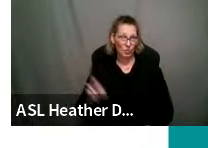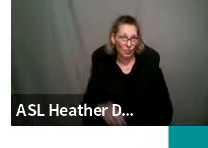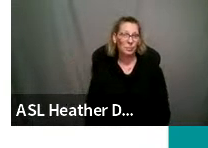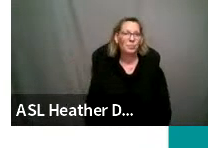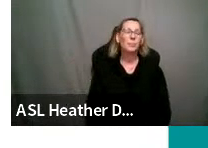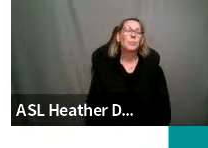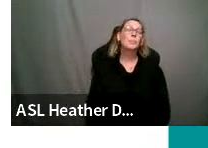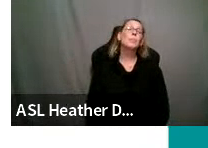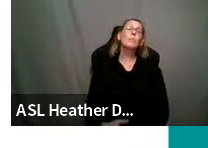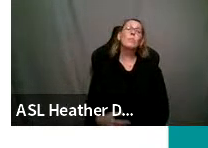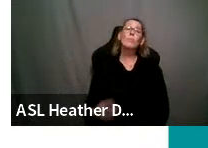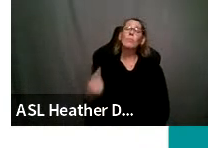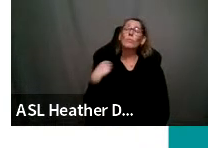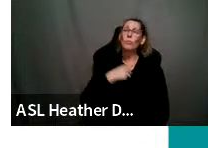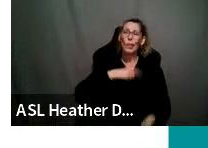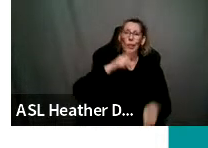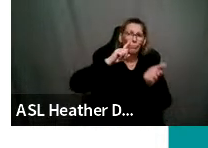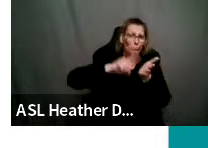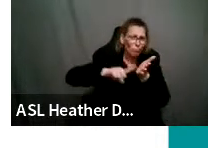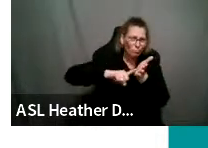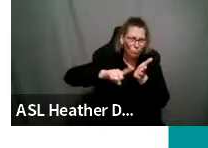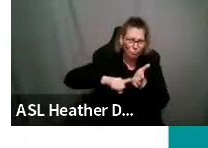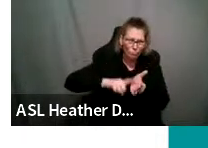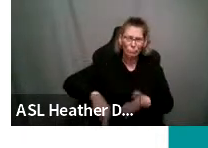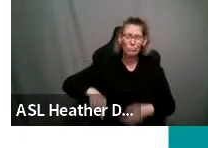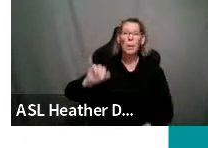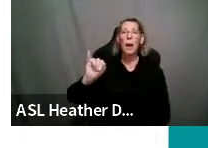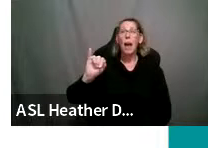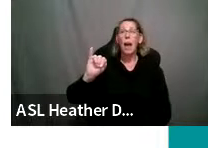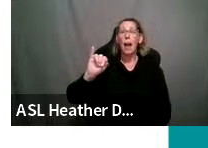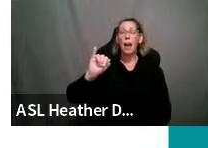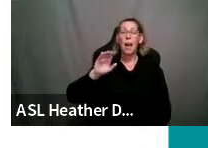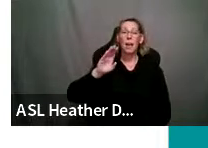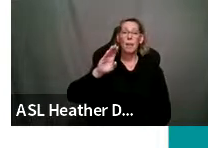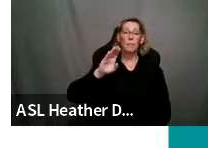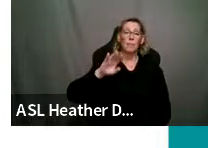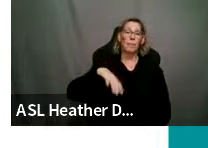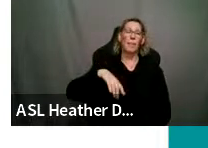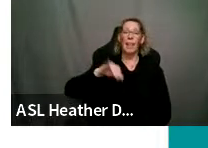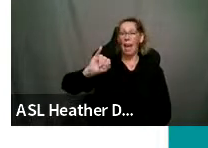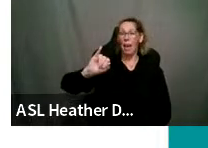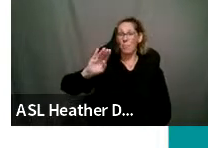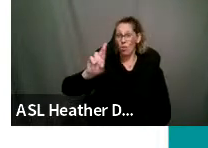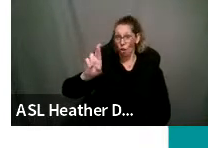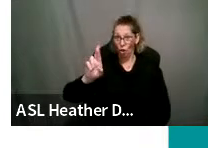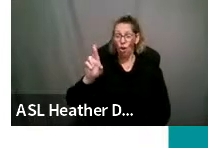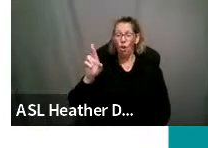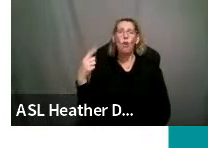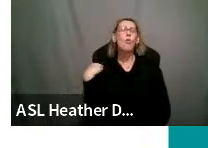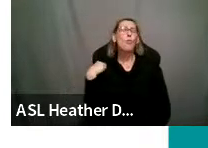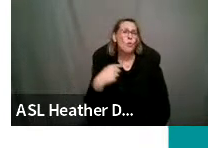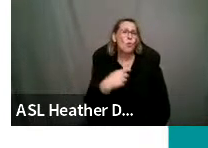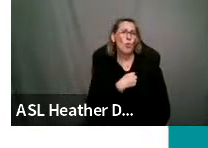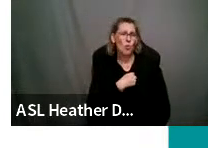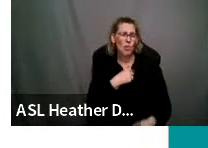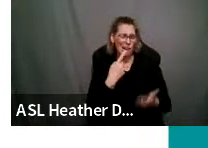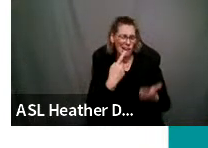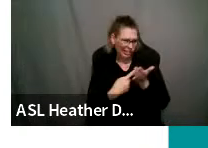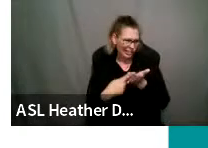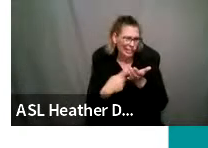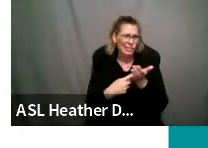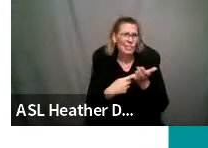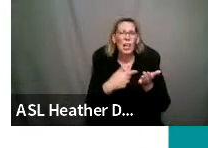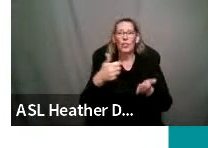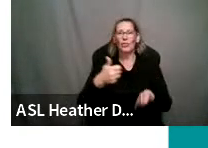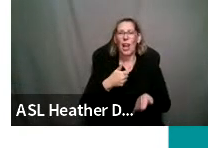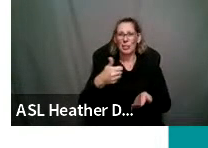So as we started looking into the Interstate Bridge Replacement Program, we assessed the transportation challenges